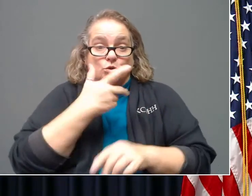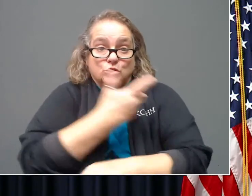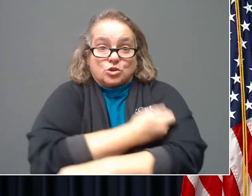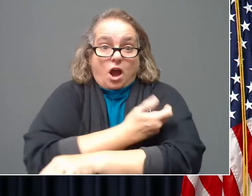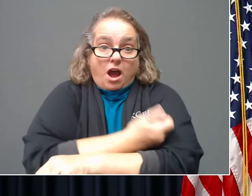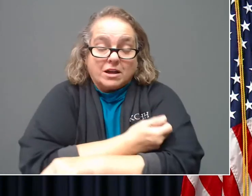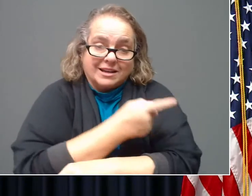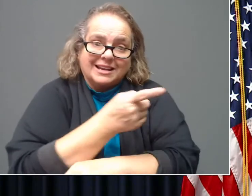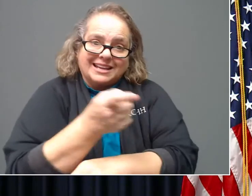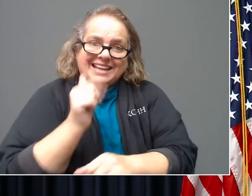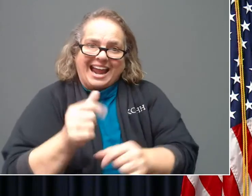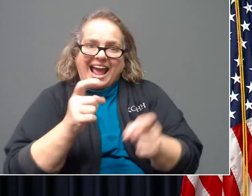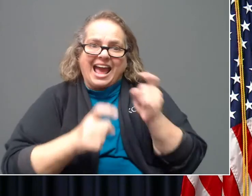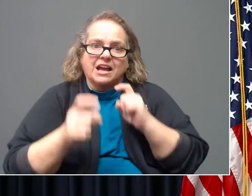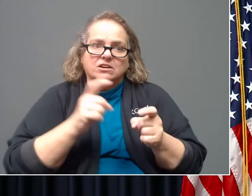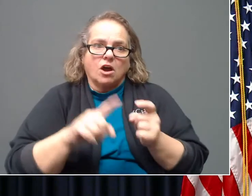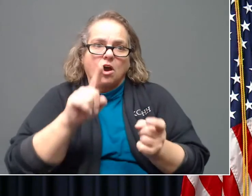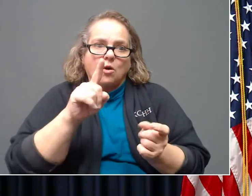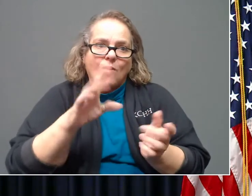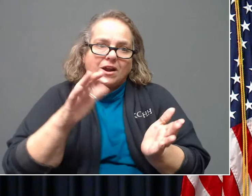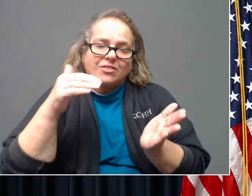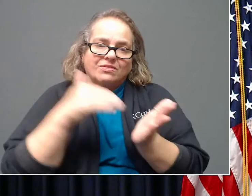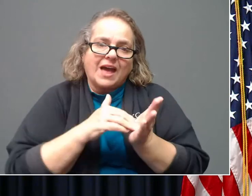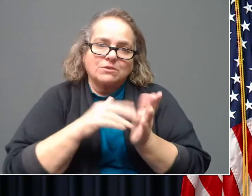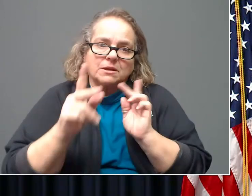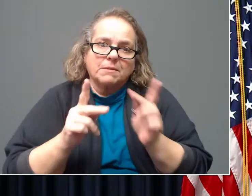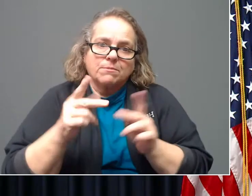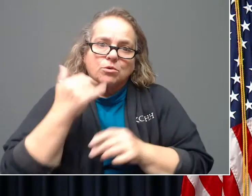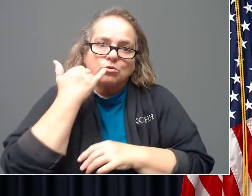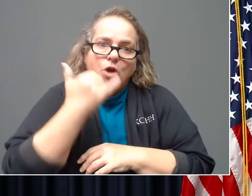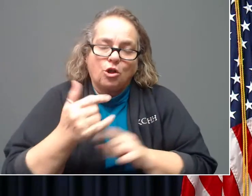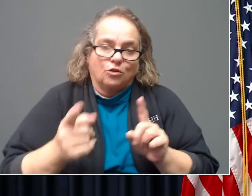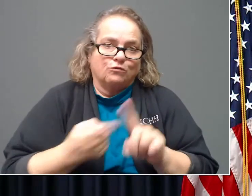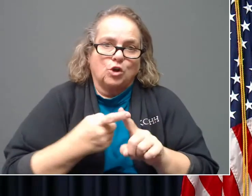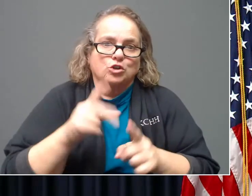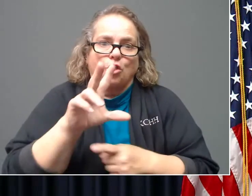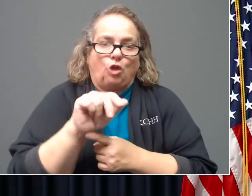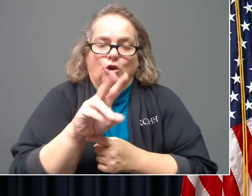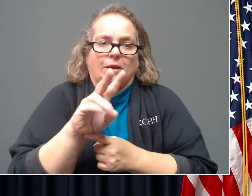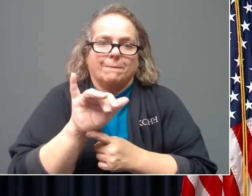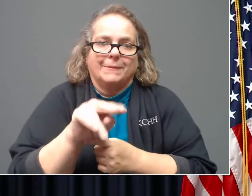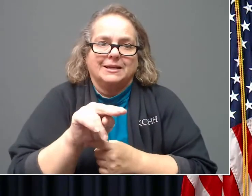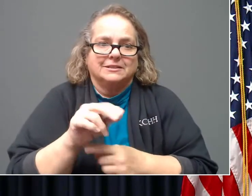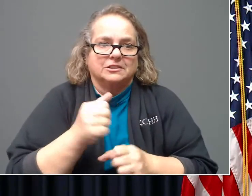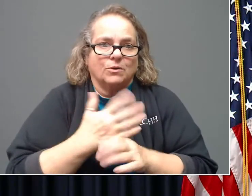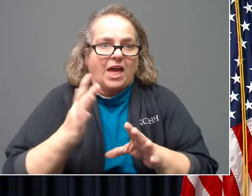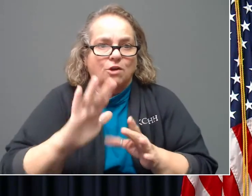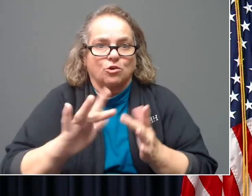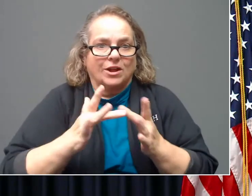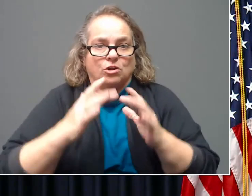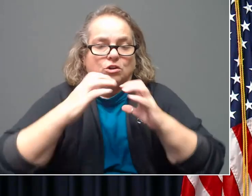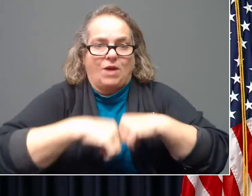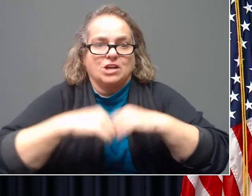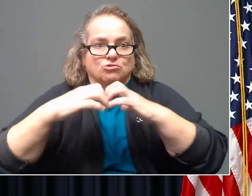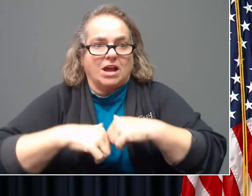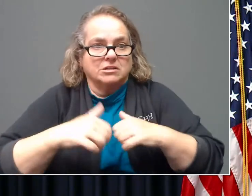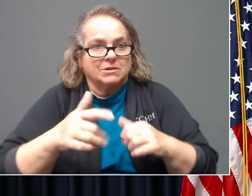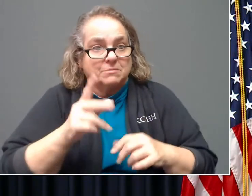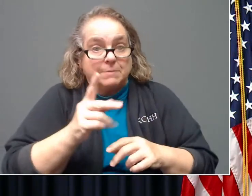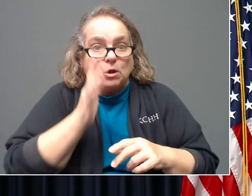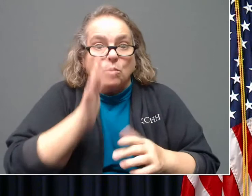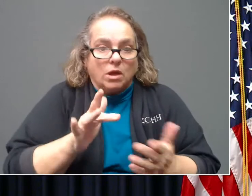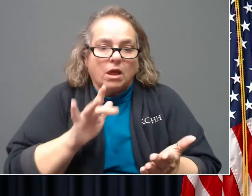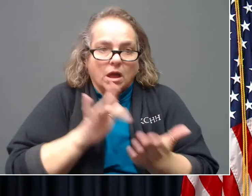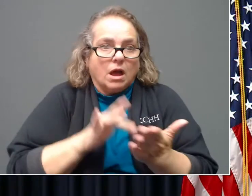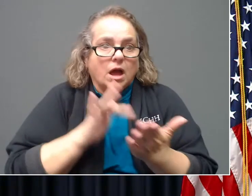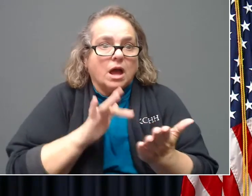first 30 minutes that they open up without everything crashing. So please, we need understanding. And the other